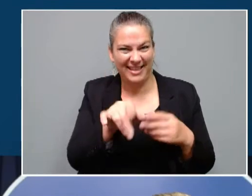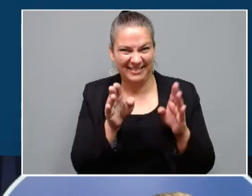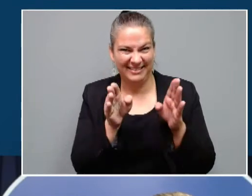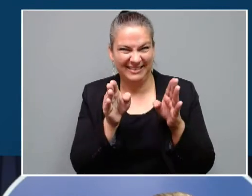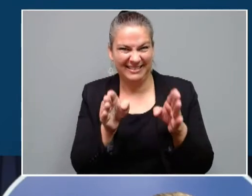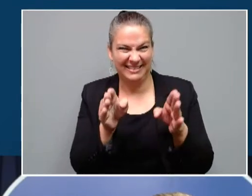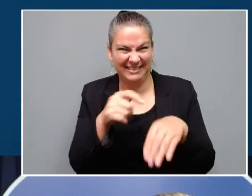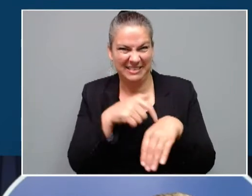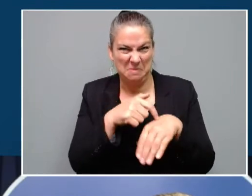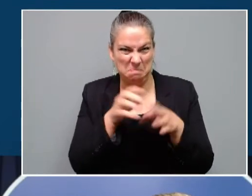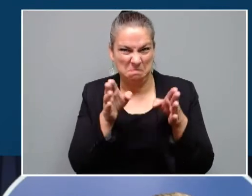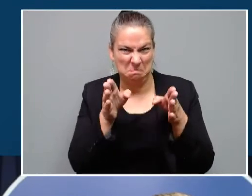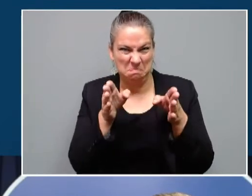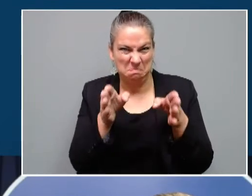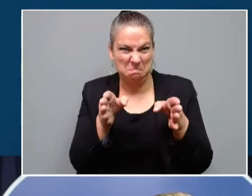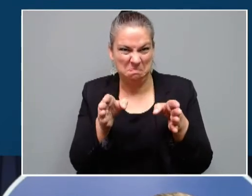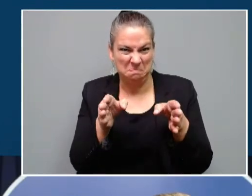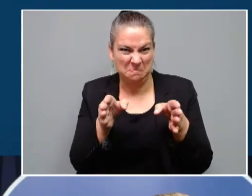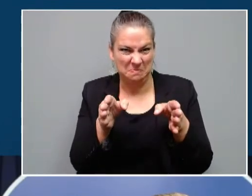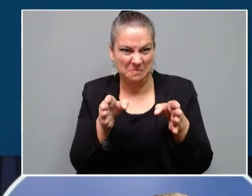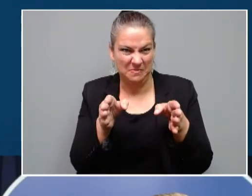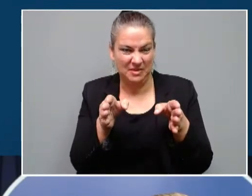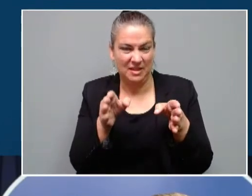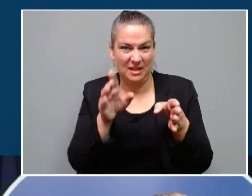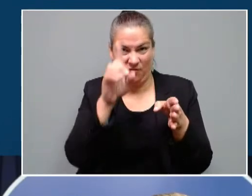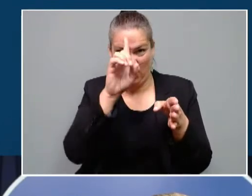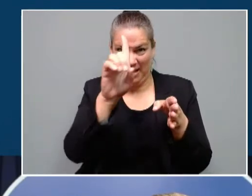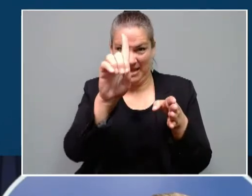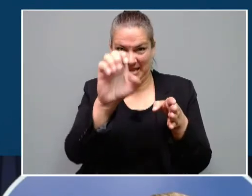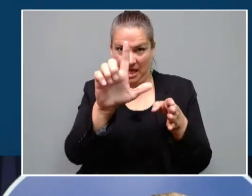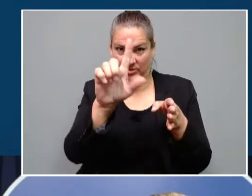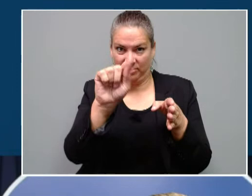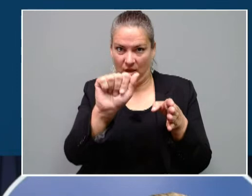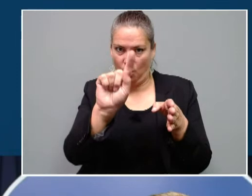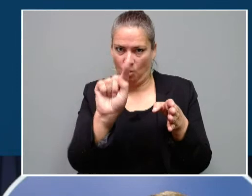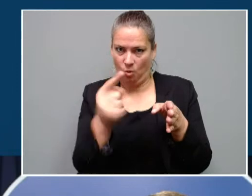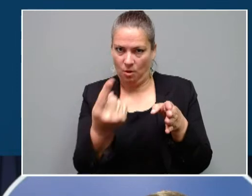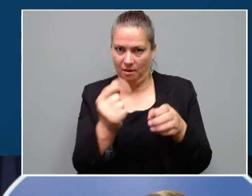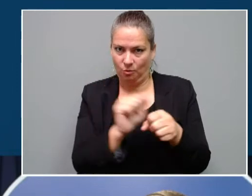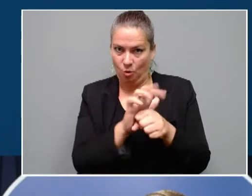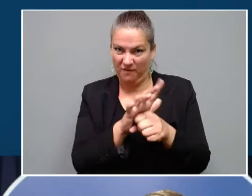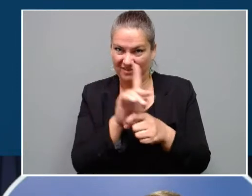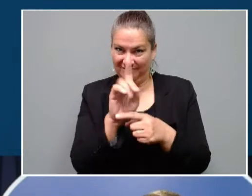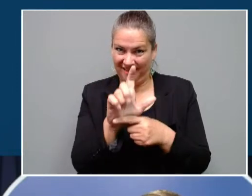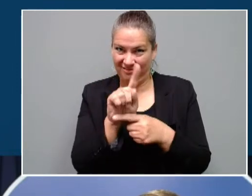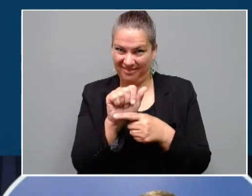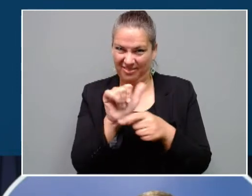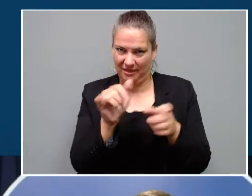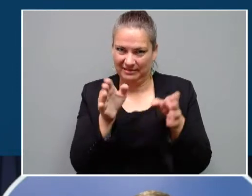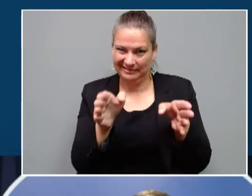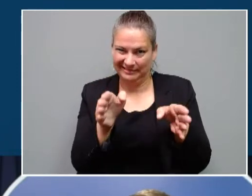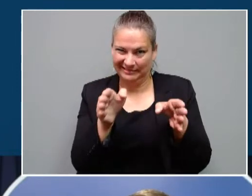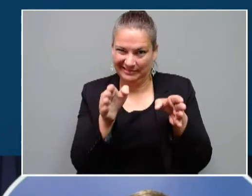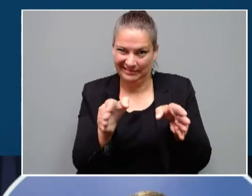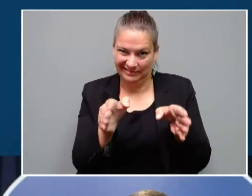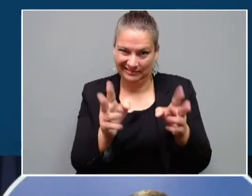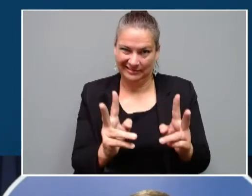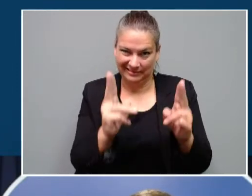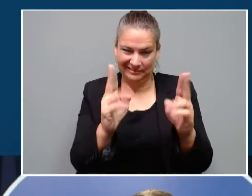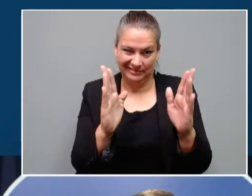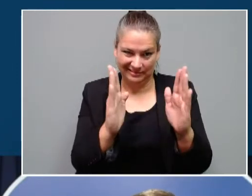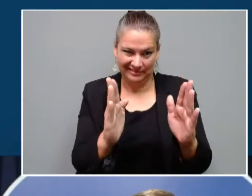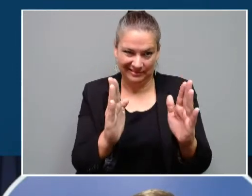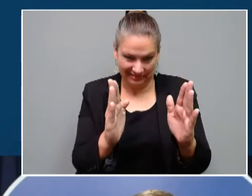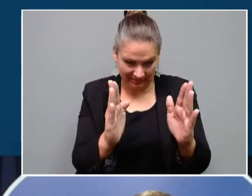for the Delta variant, the decrease isn't quite, the slope isn't